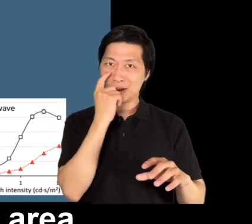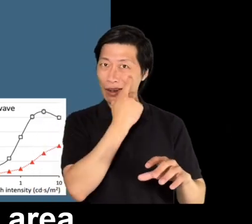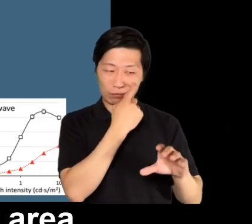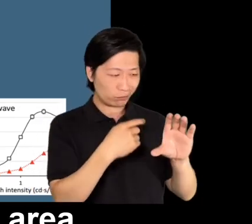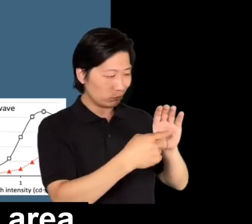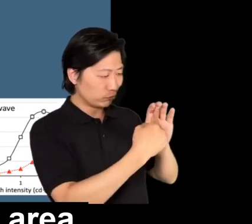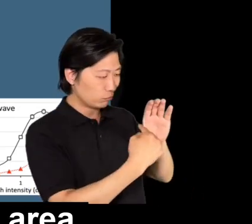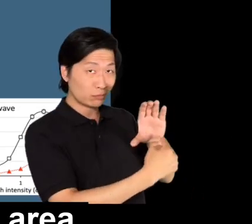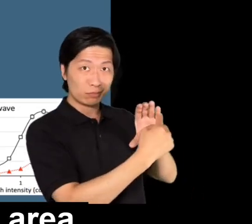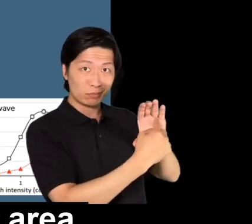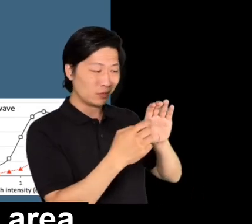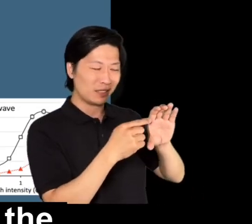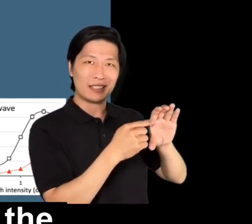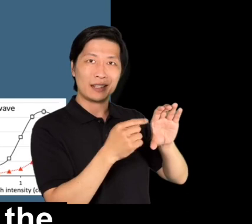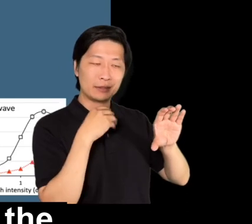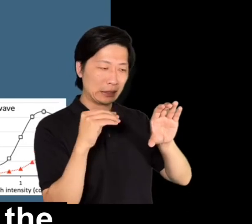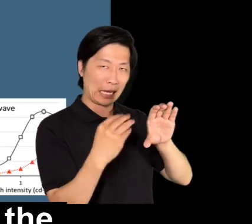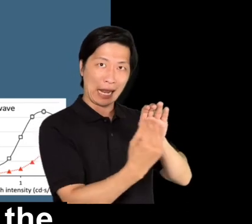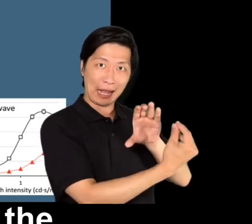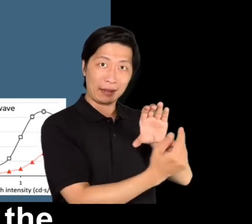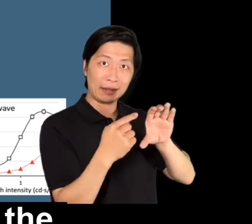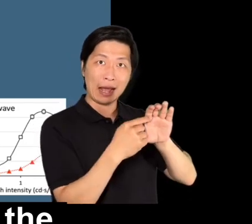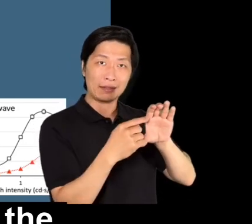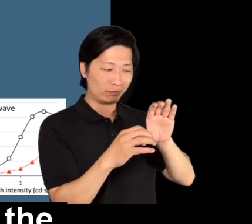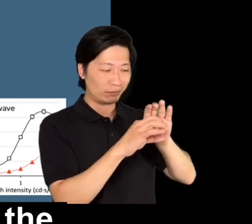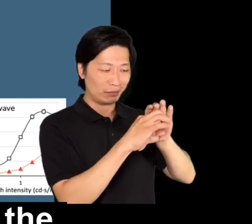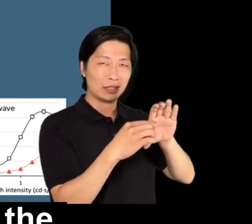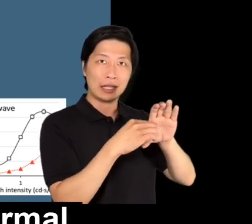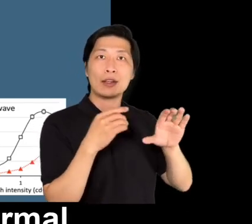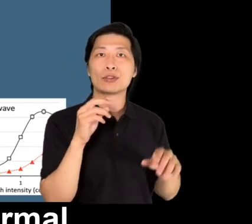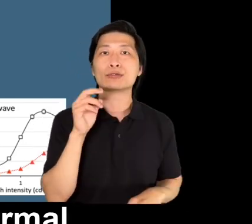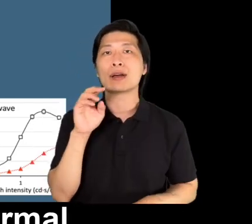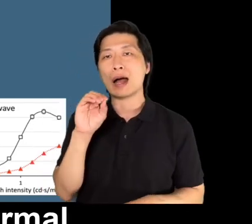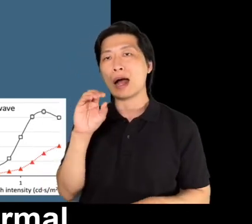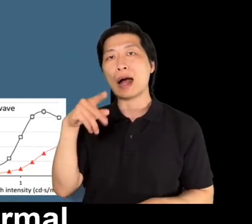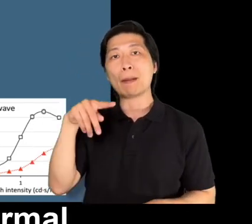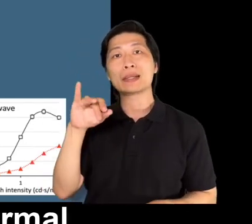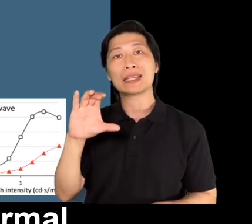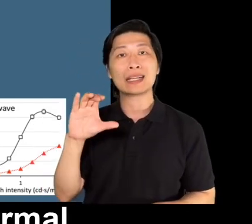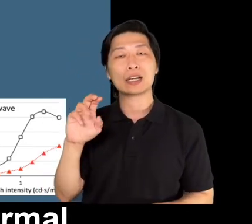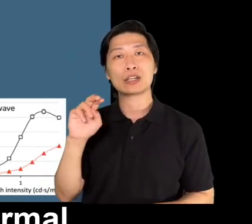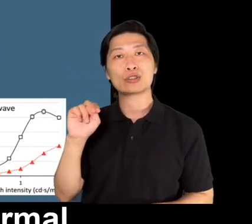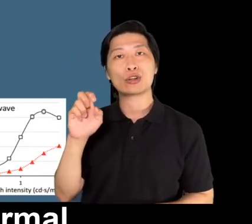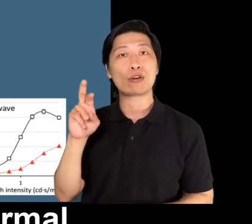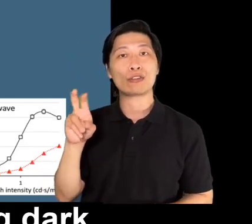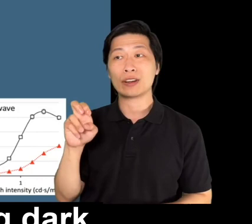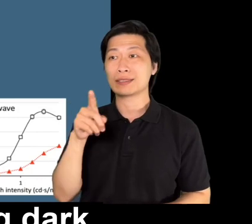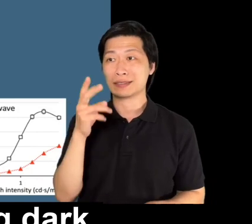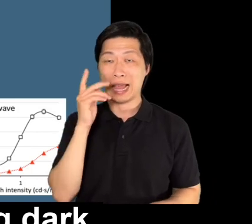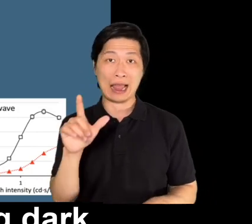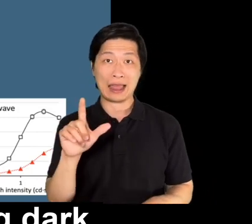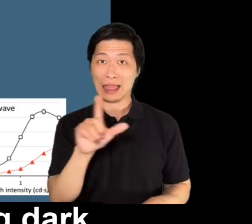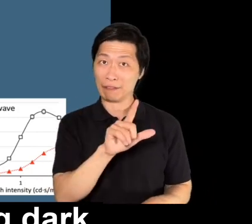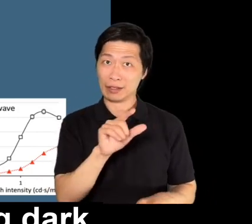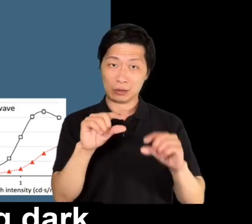on the left shows the normal layers of the retina with alternating dark and light